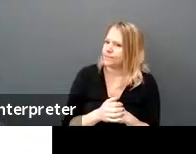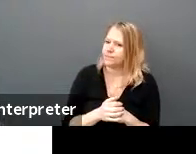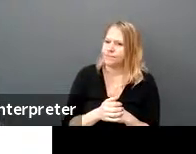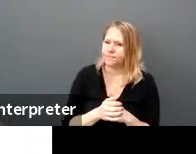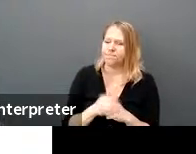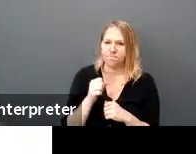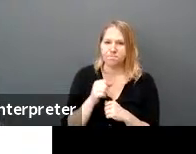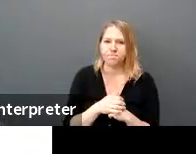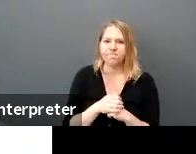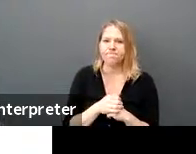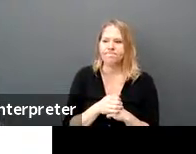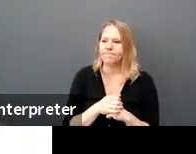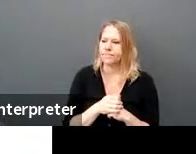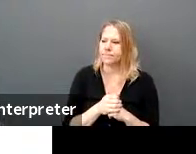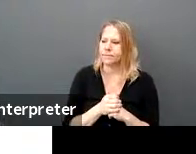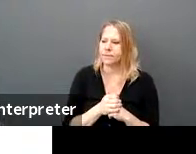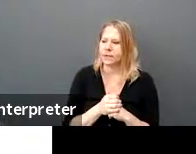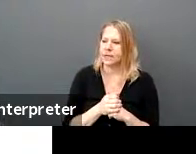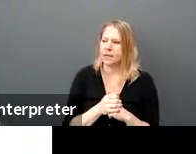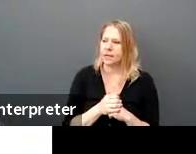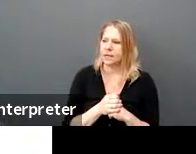Mm-hmm.